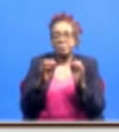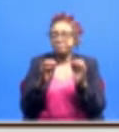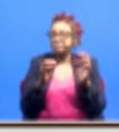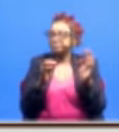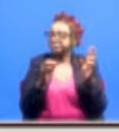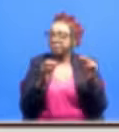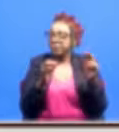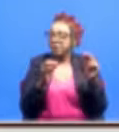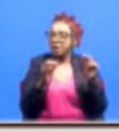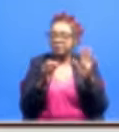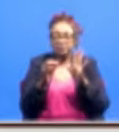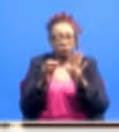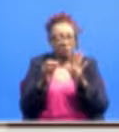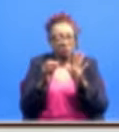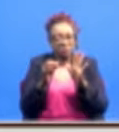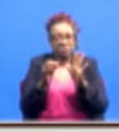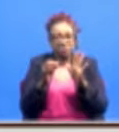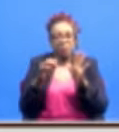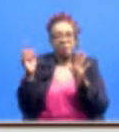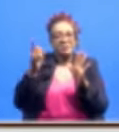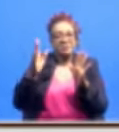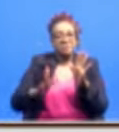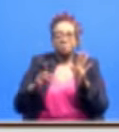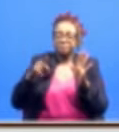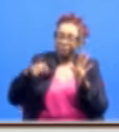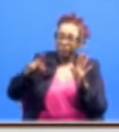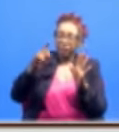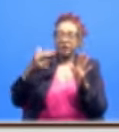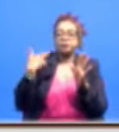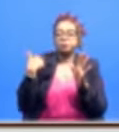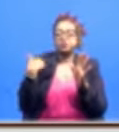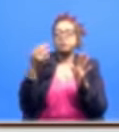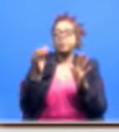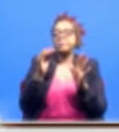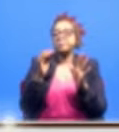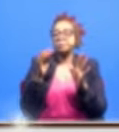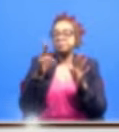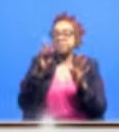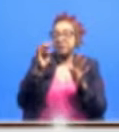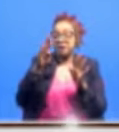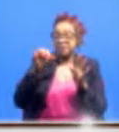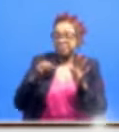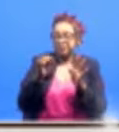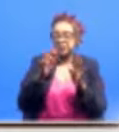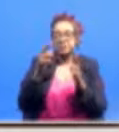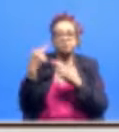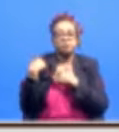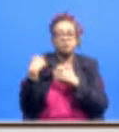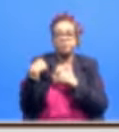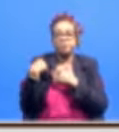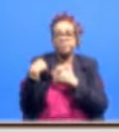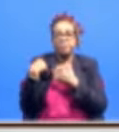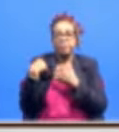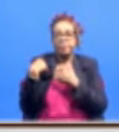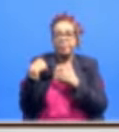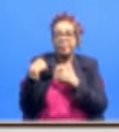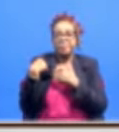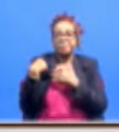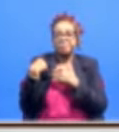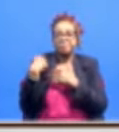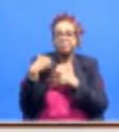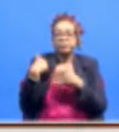Because, Bwana Waziri, you are not the one, you are not KEBS. Let's start from there. Are you saying that they